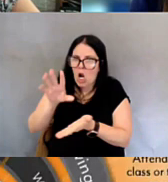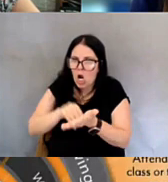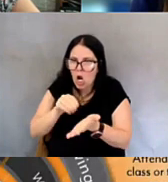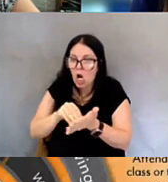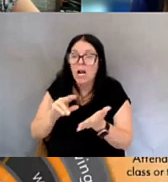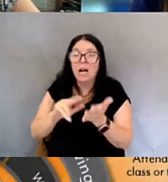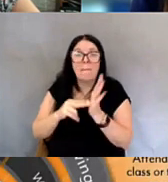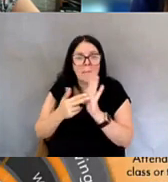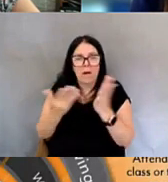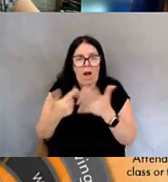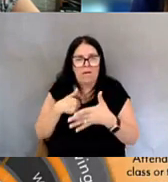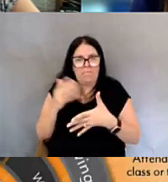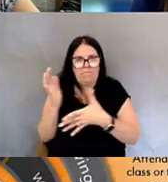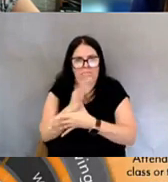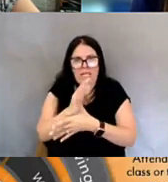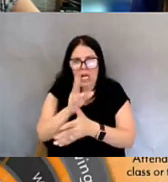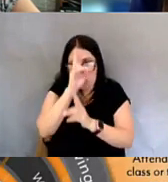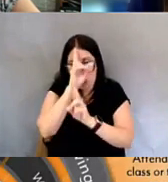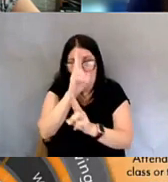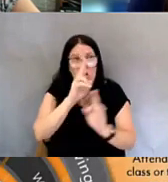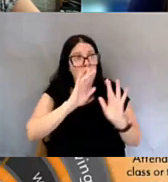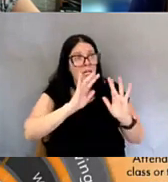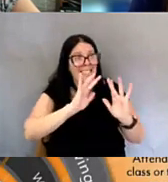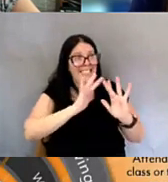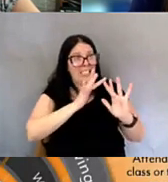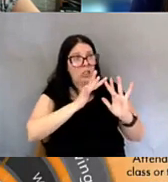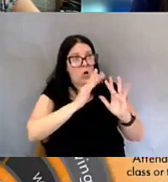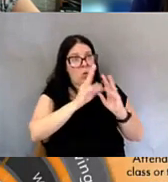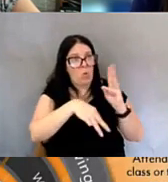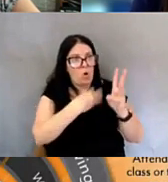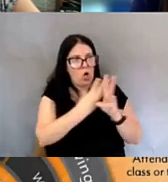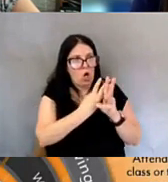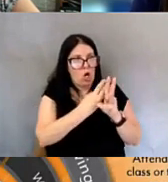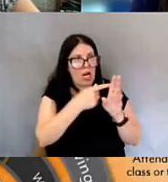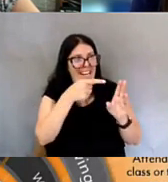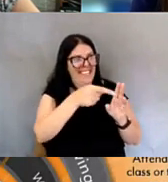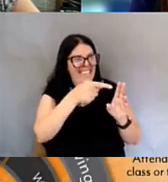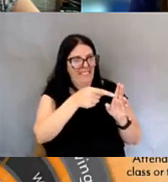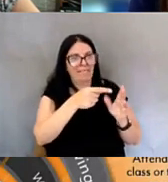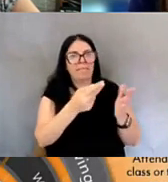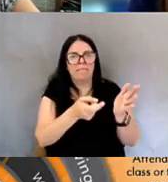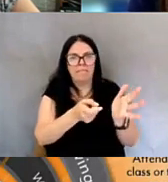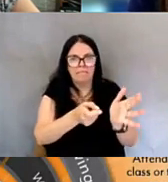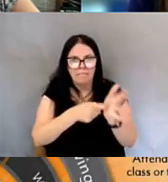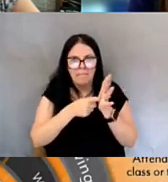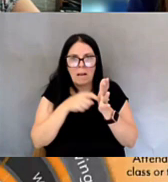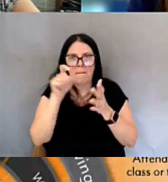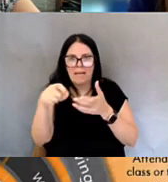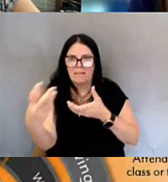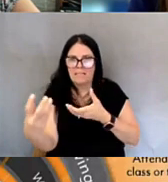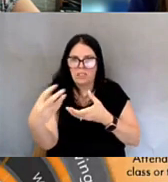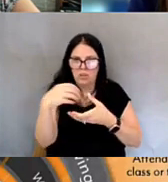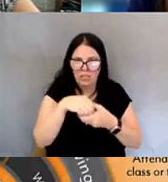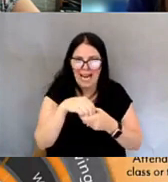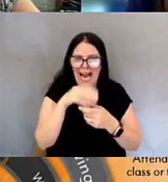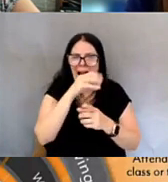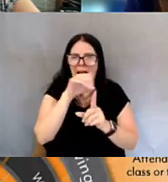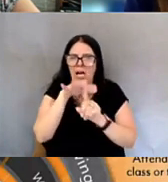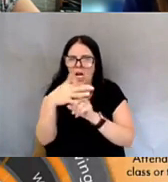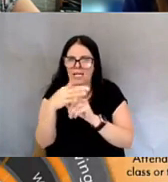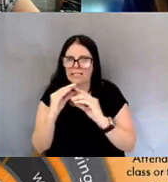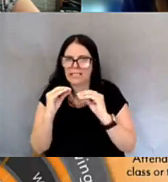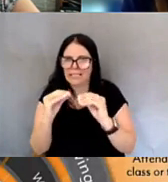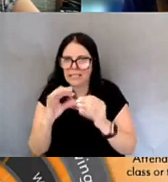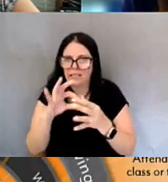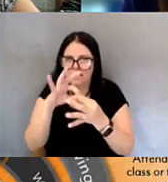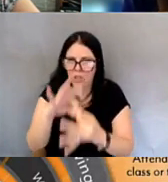the fact that our digital world really does call for integrated and contextualized instruction rooted